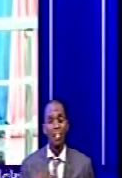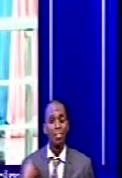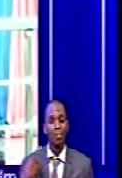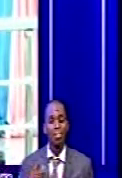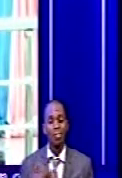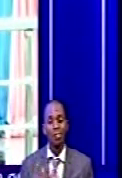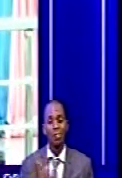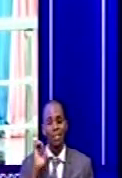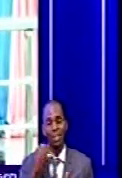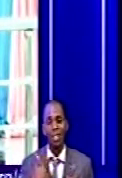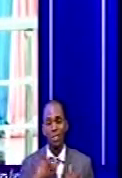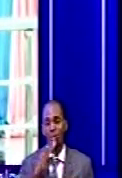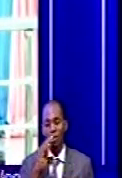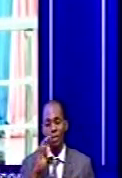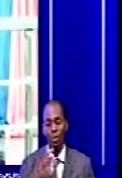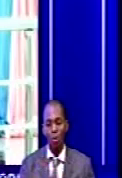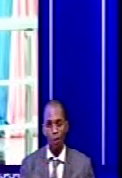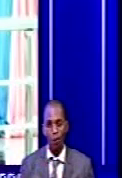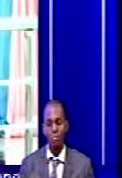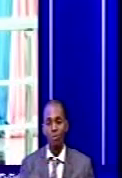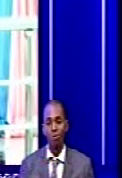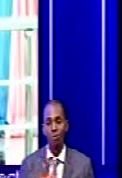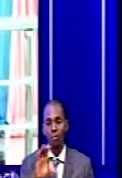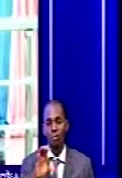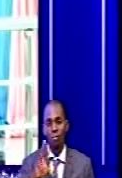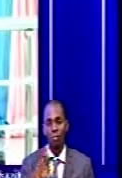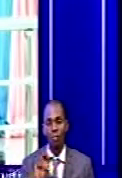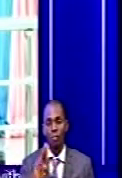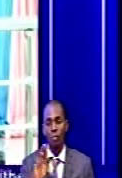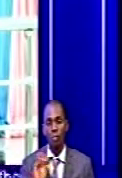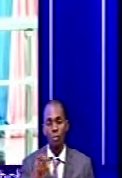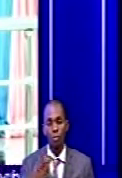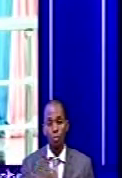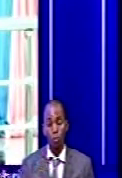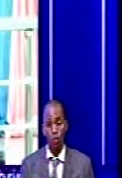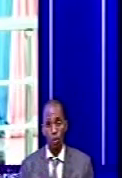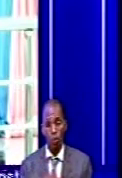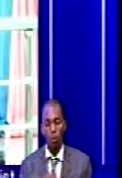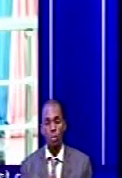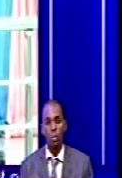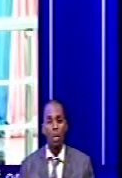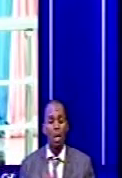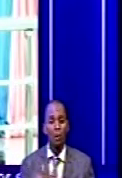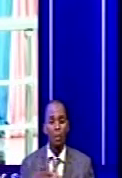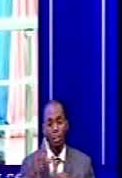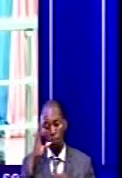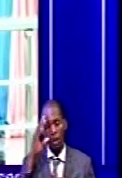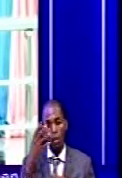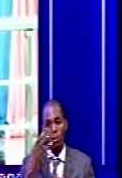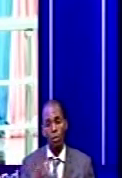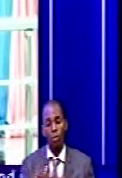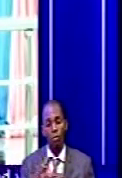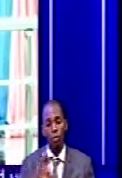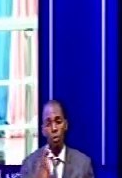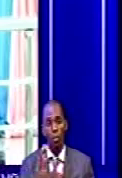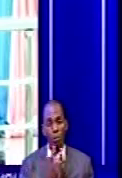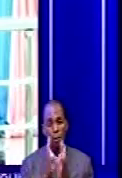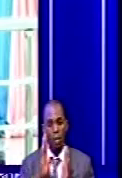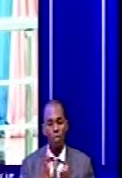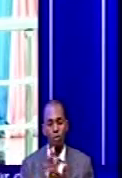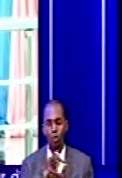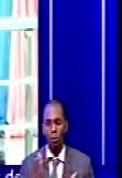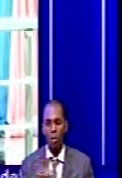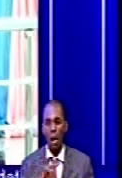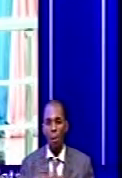My name is Ibukun Oswada from campus in Benin City, Edo State. Yesterday,